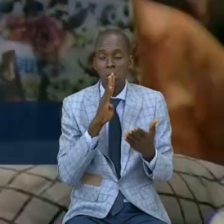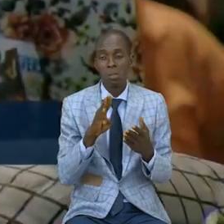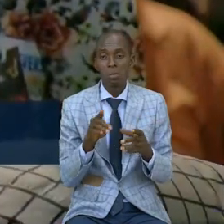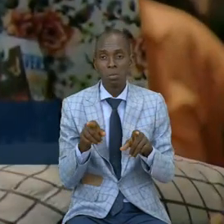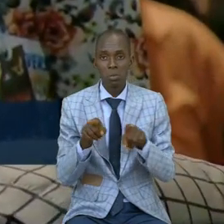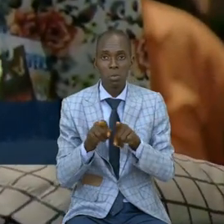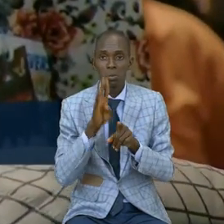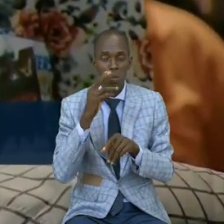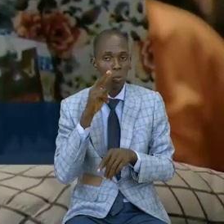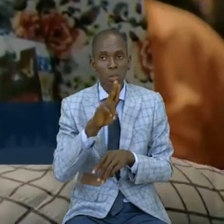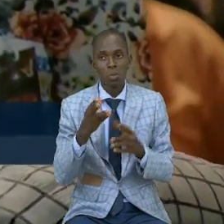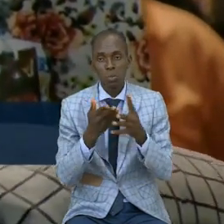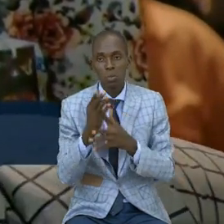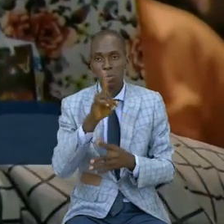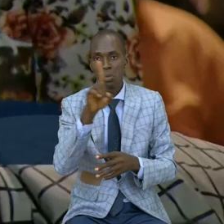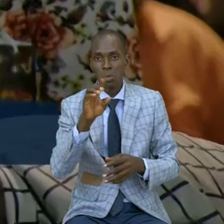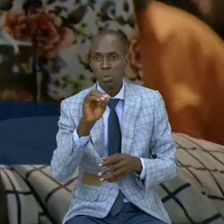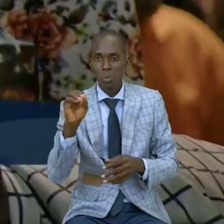in all social media platforms,